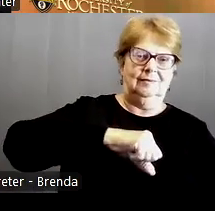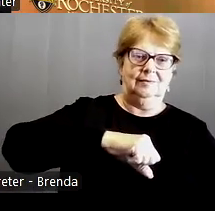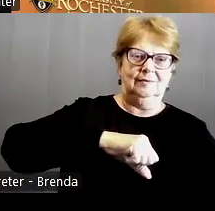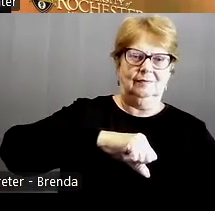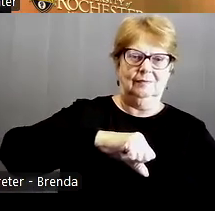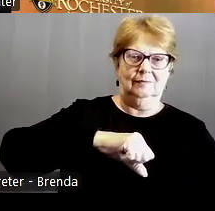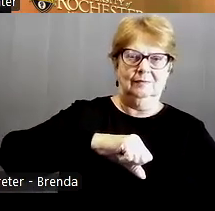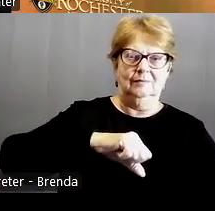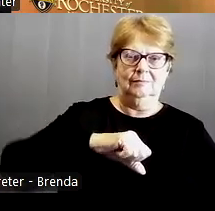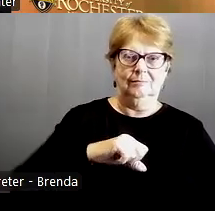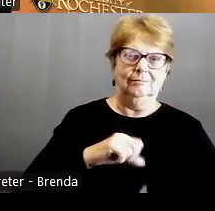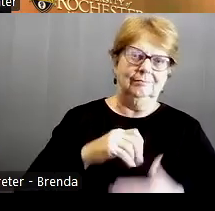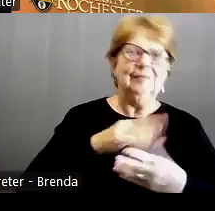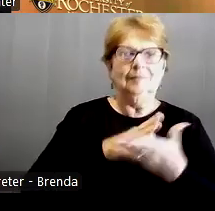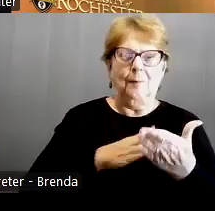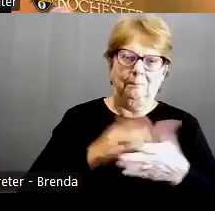in some.